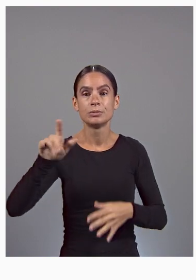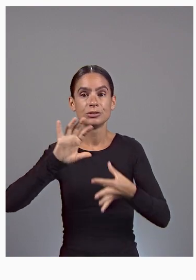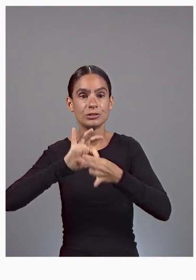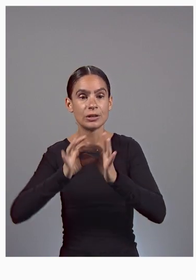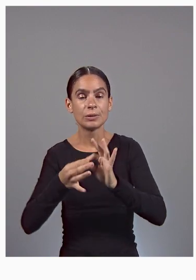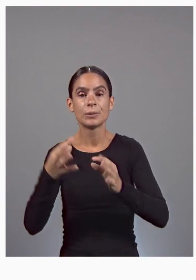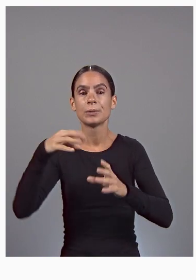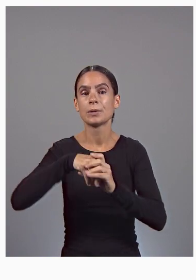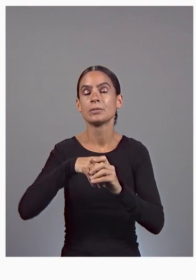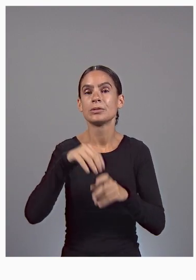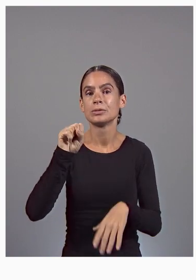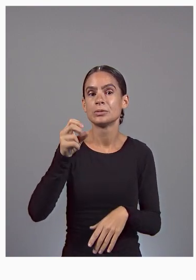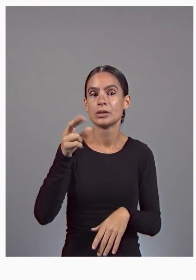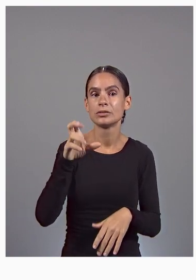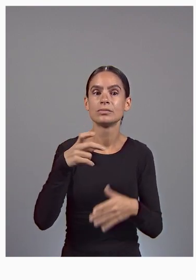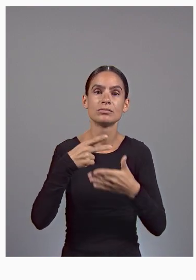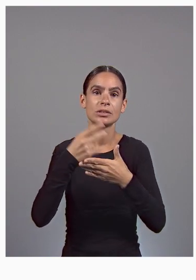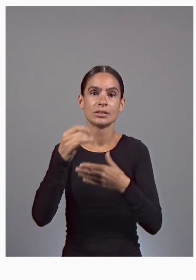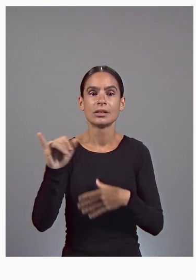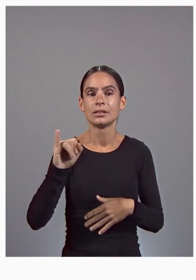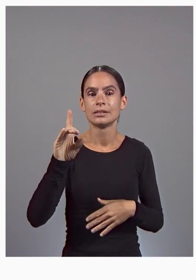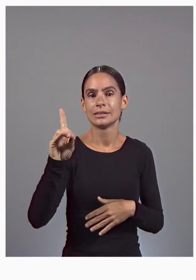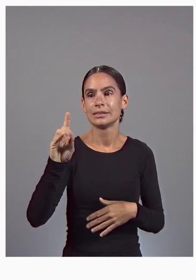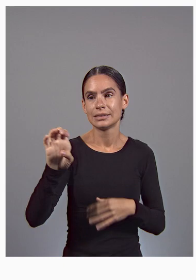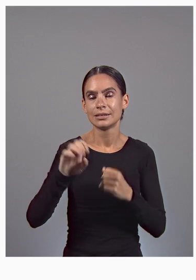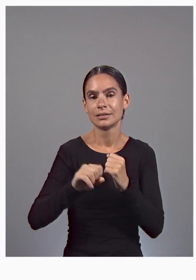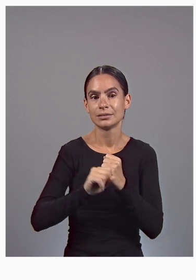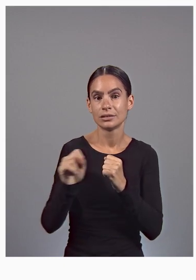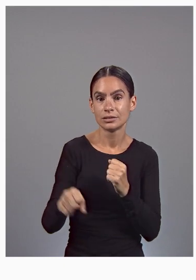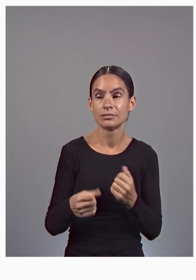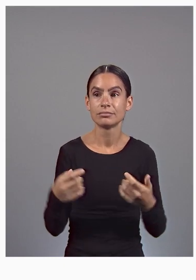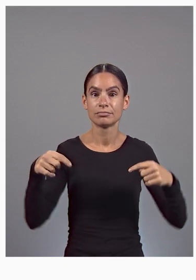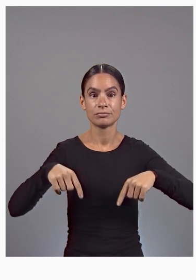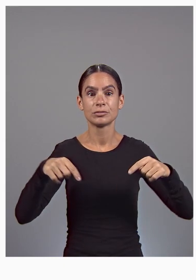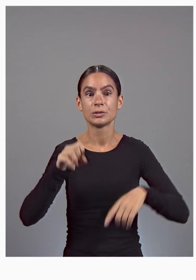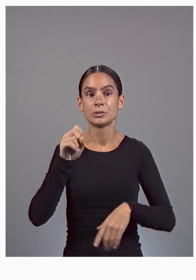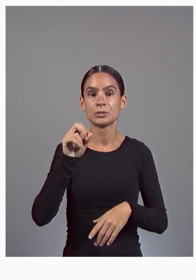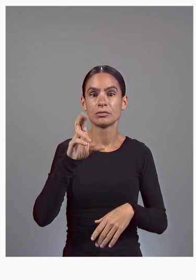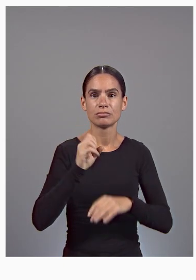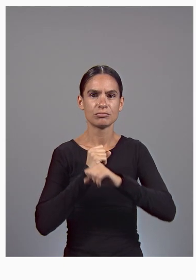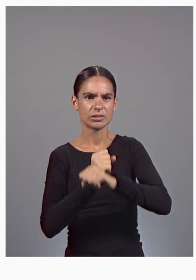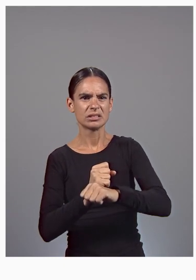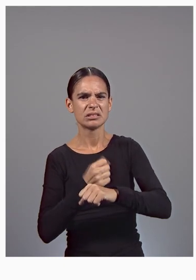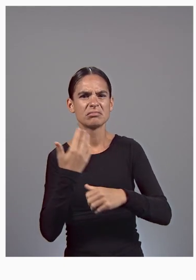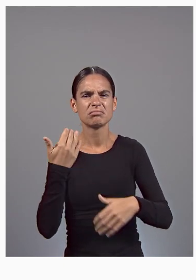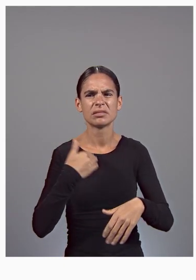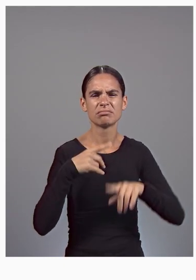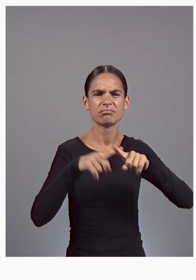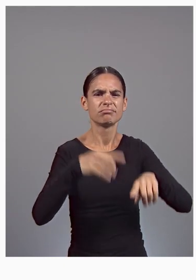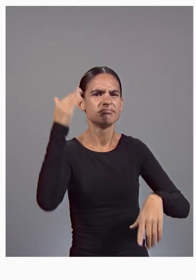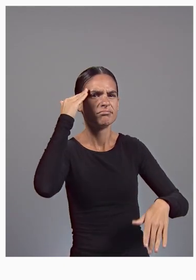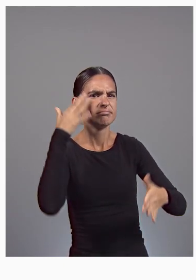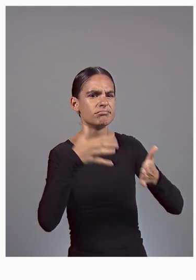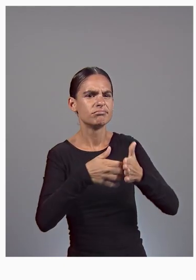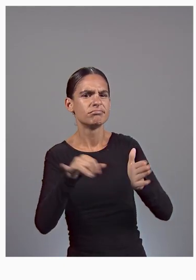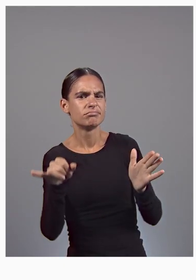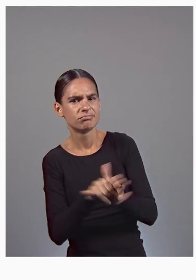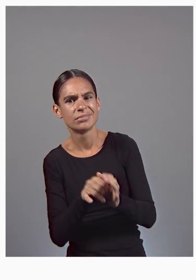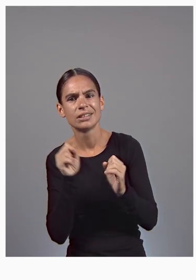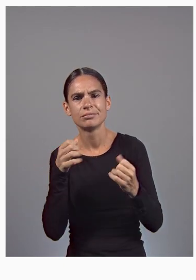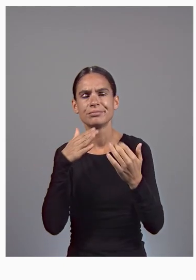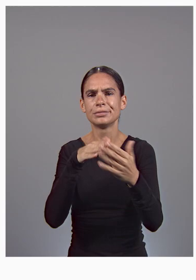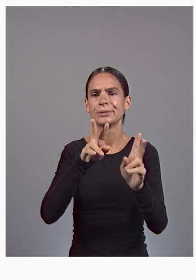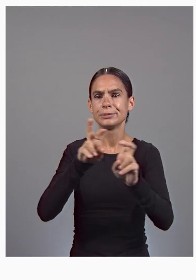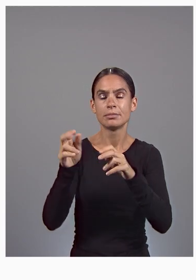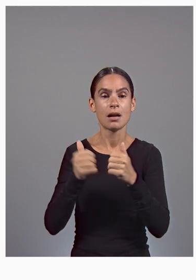Actually, right here you can see that Source Protect has flagged a dependency with a known vulnerability. I can fix this right now on my